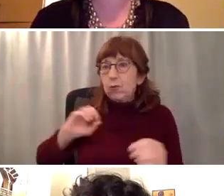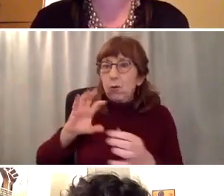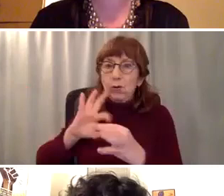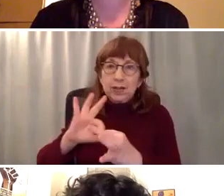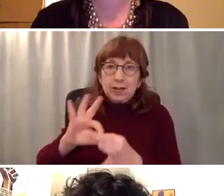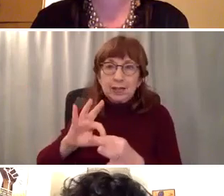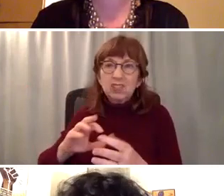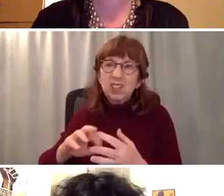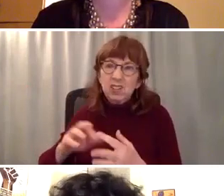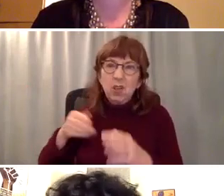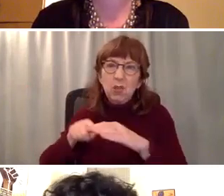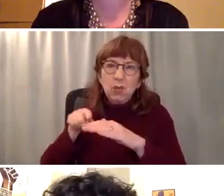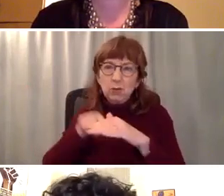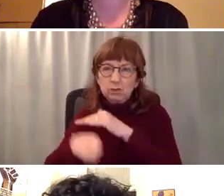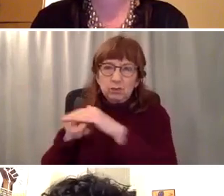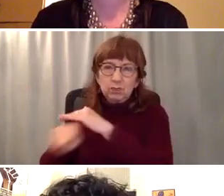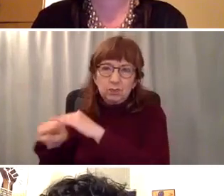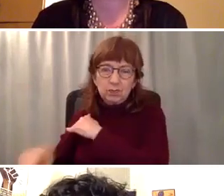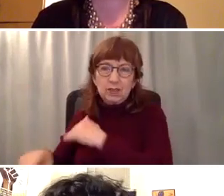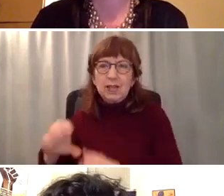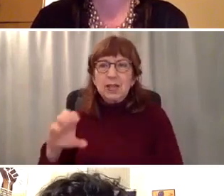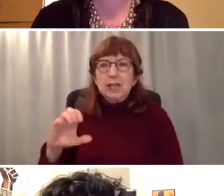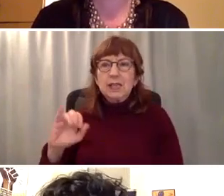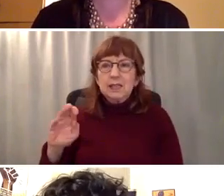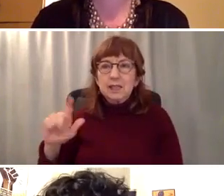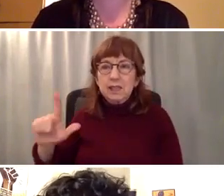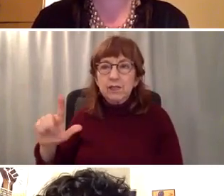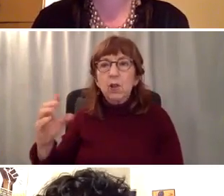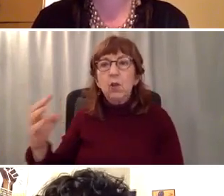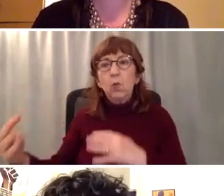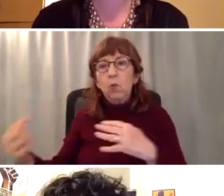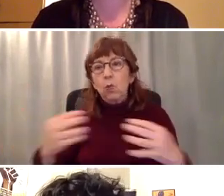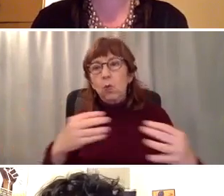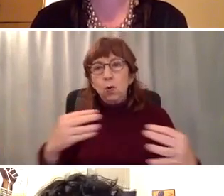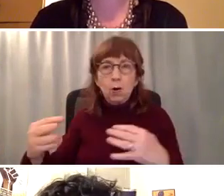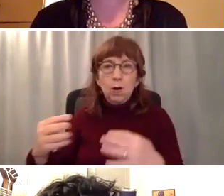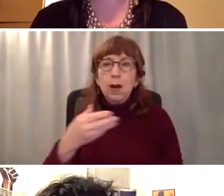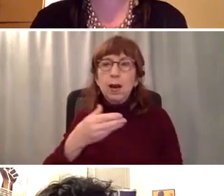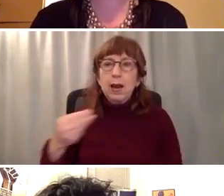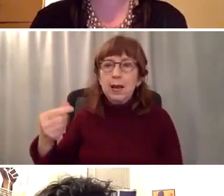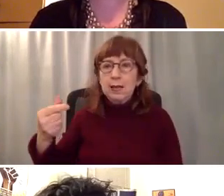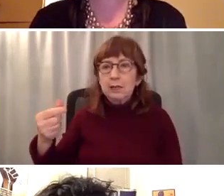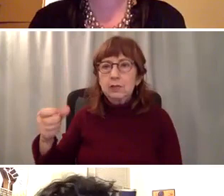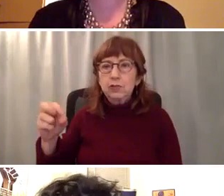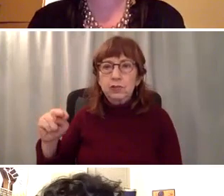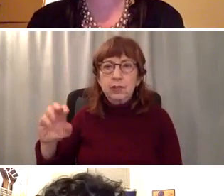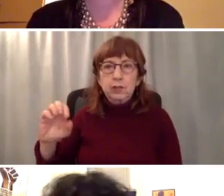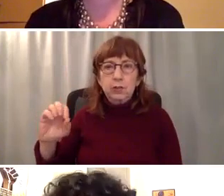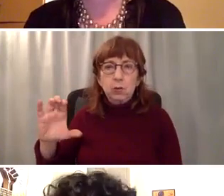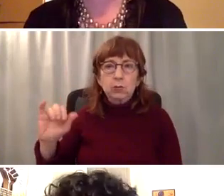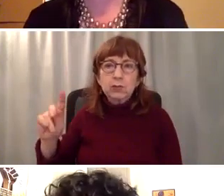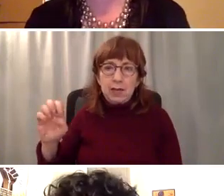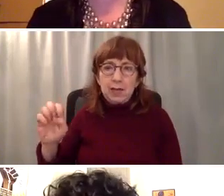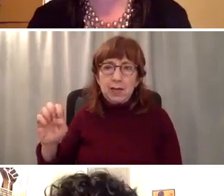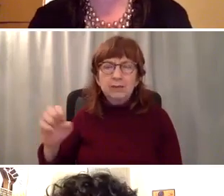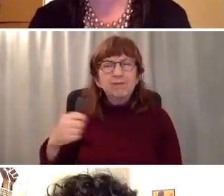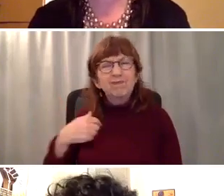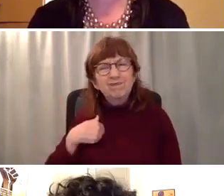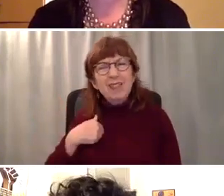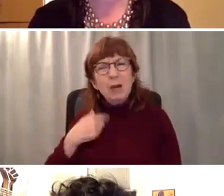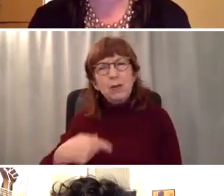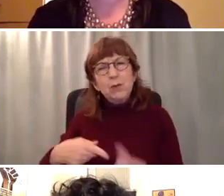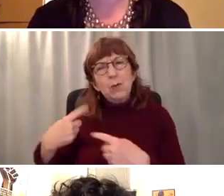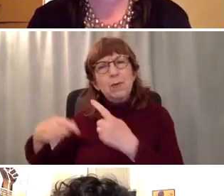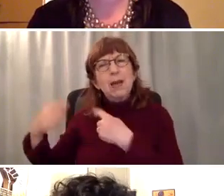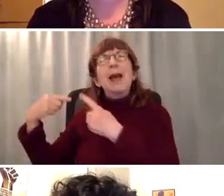through genocide, right? And the civil war that happened as well. And so I wanted to really just go back, and I looked at a